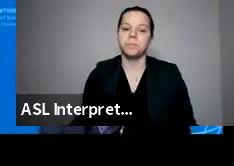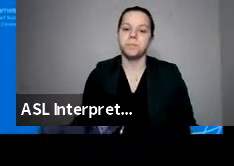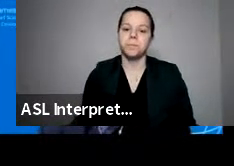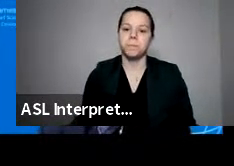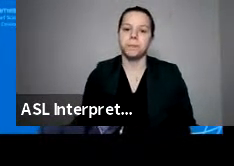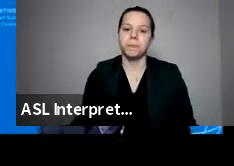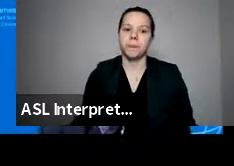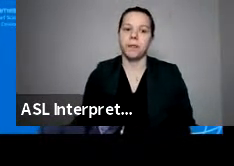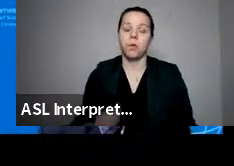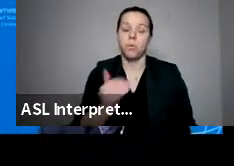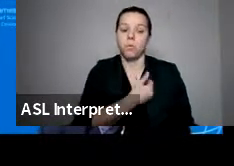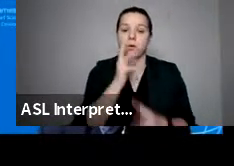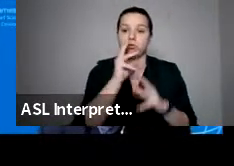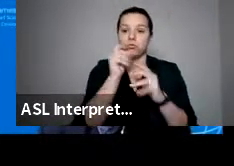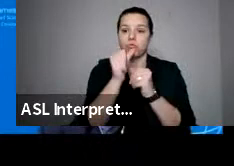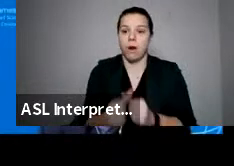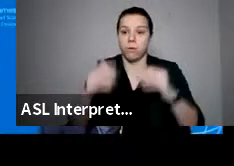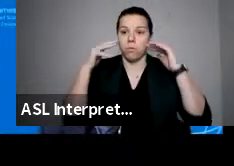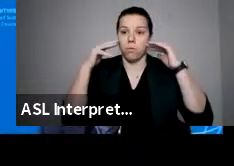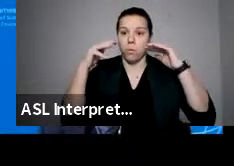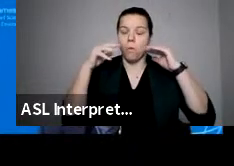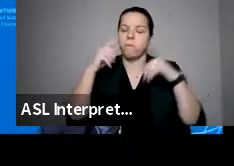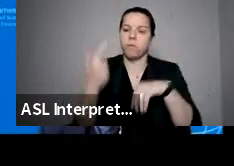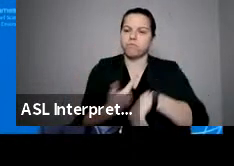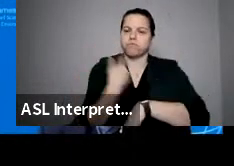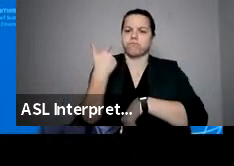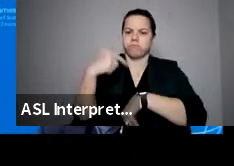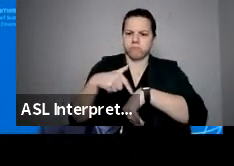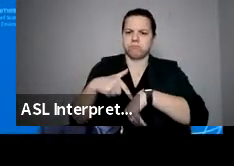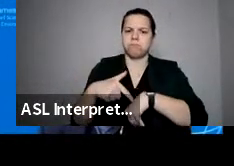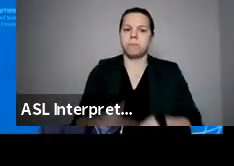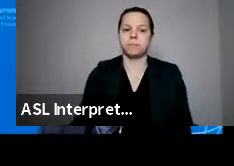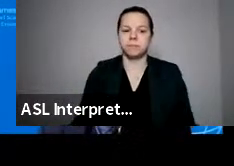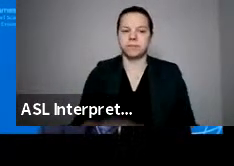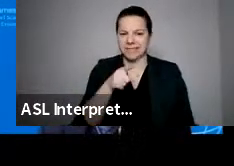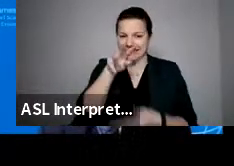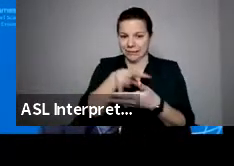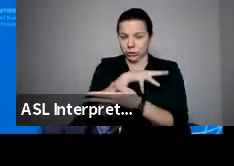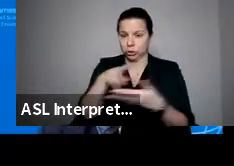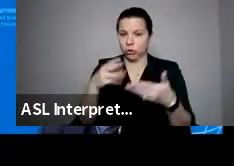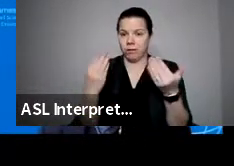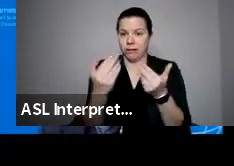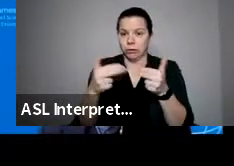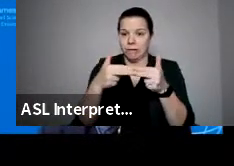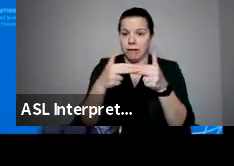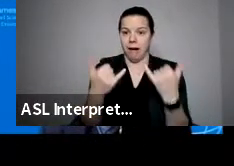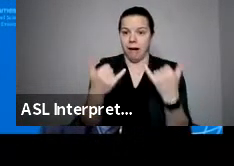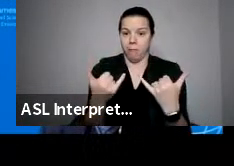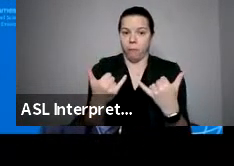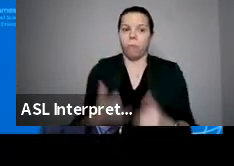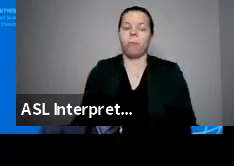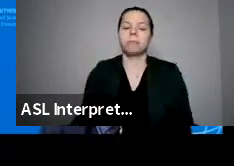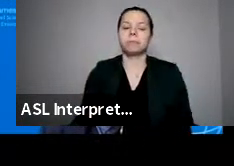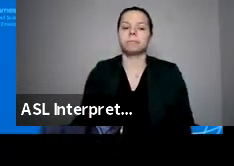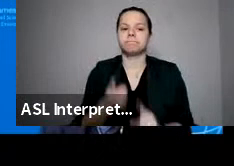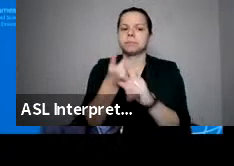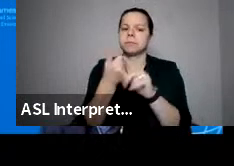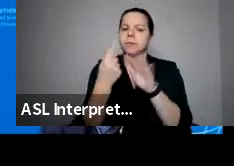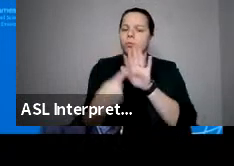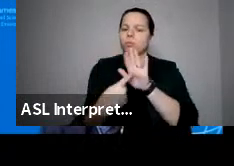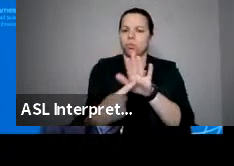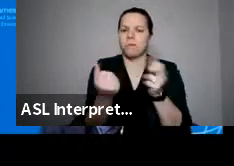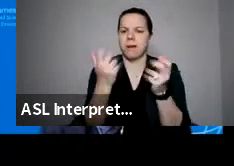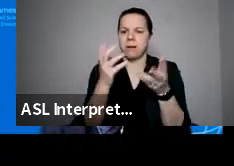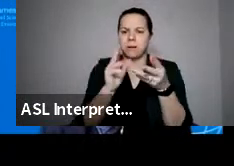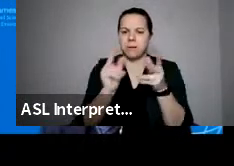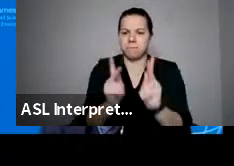And we've been tracking noise for quite a while now. So the chart that you're looking at now shows the number of people